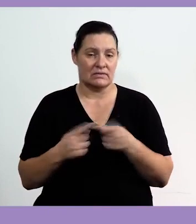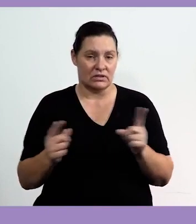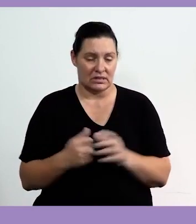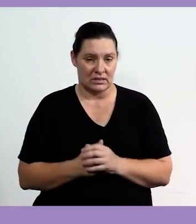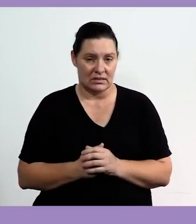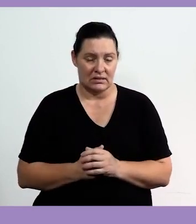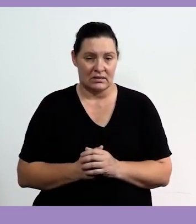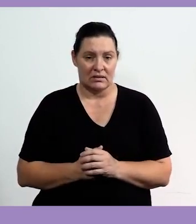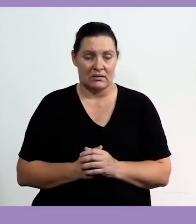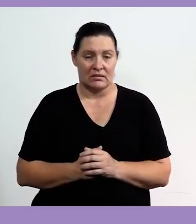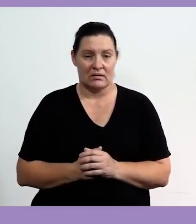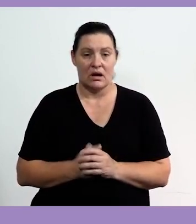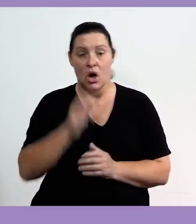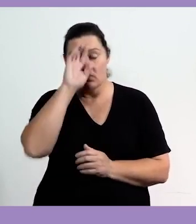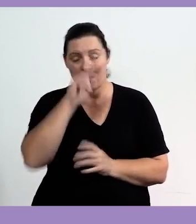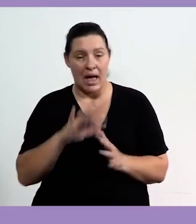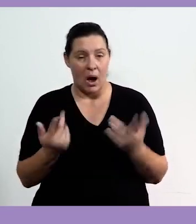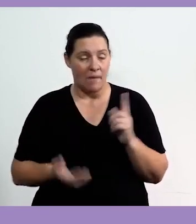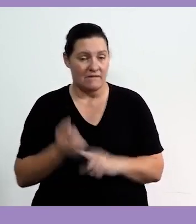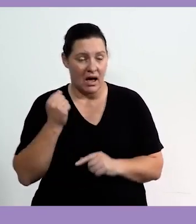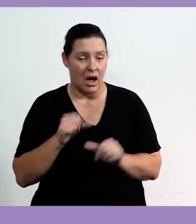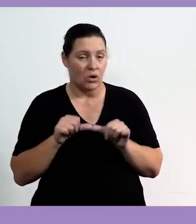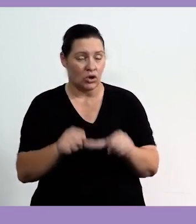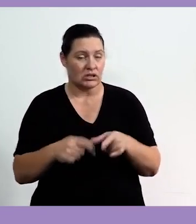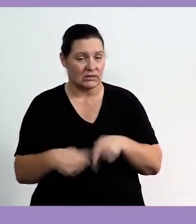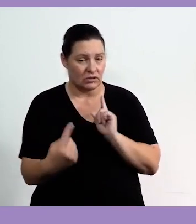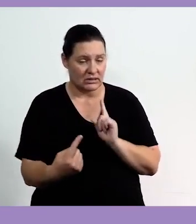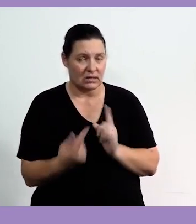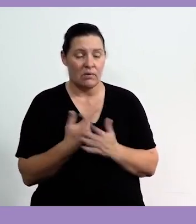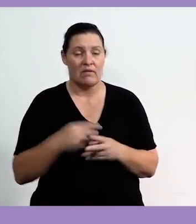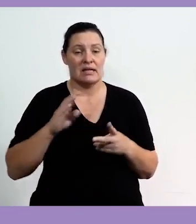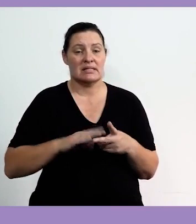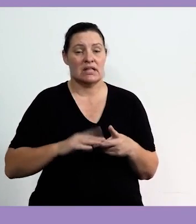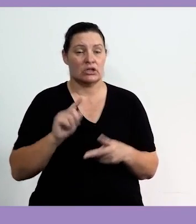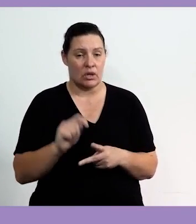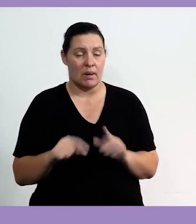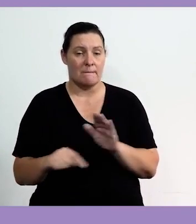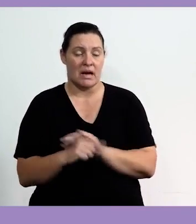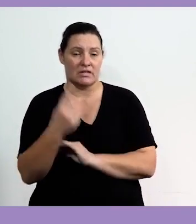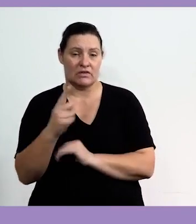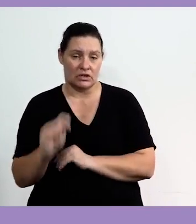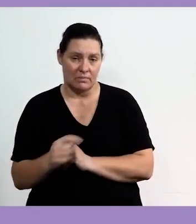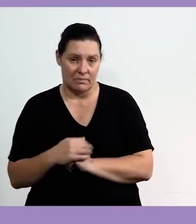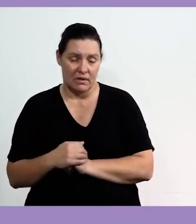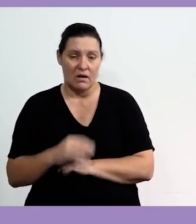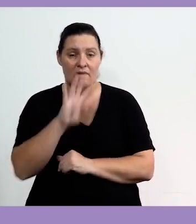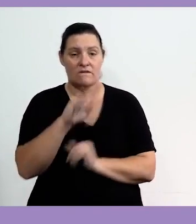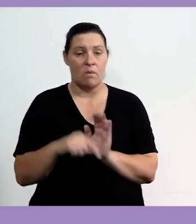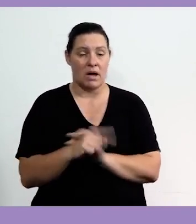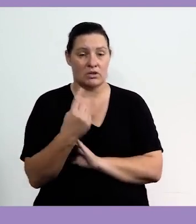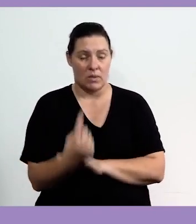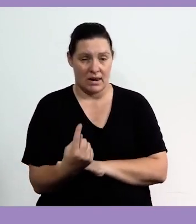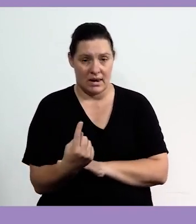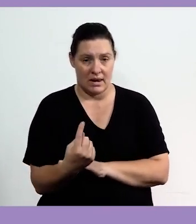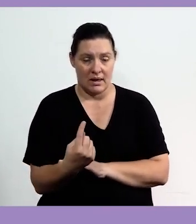constant difference. So, remember how we find the constant difference? We are going to say the second term minus the first term. So 4